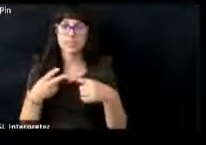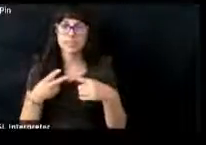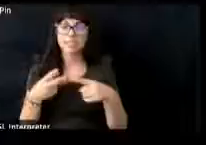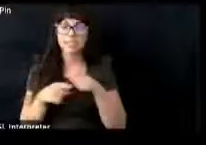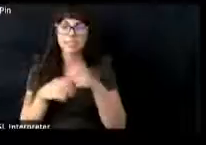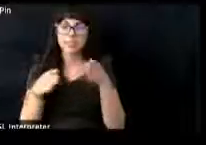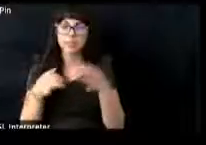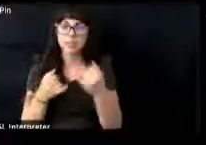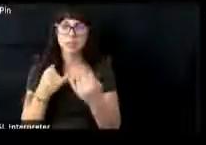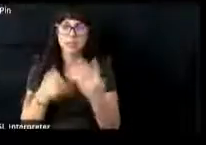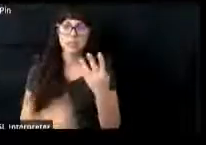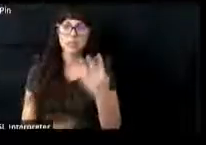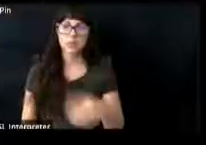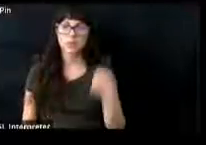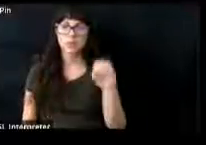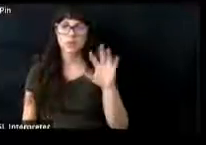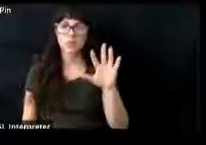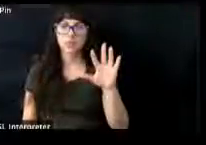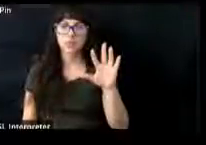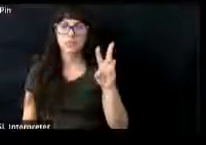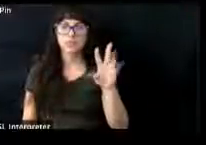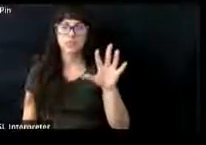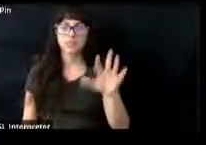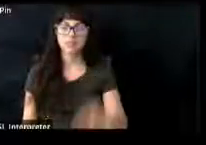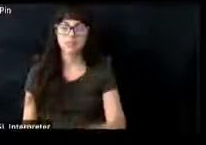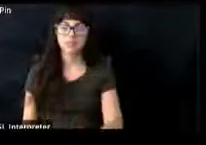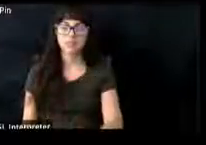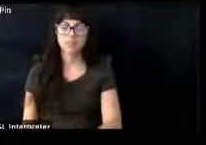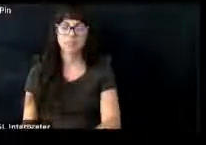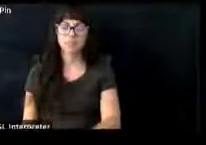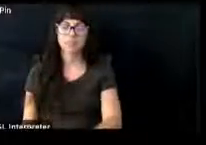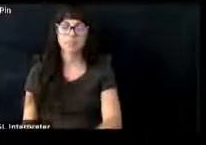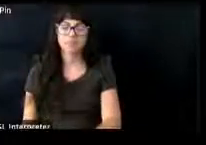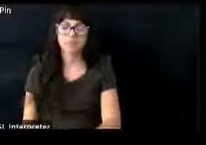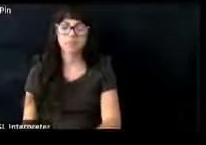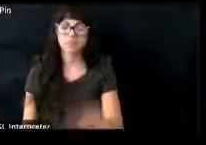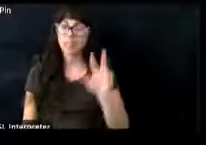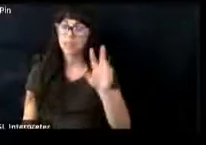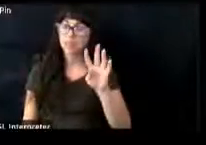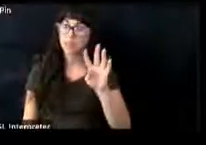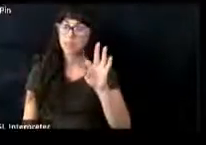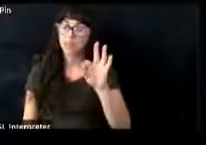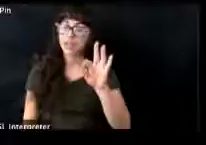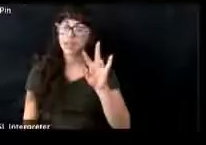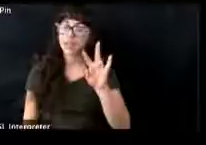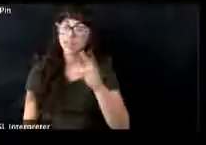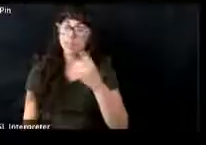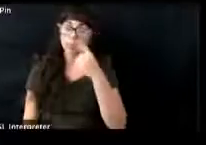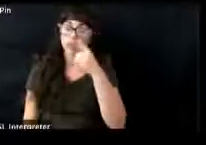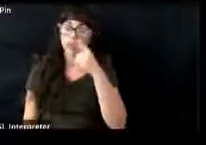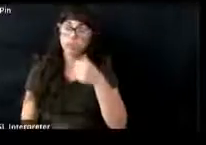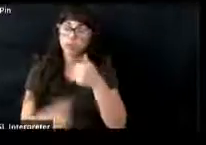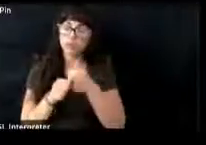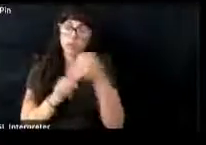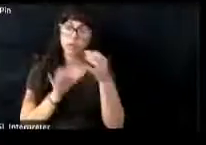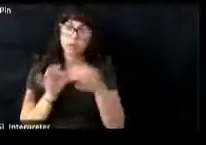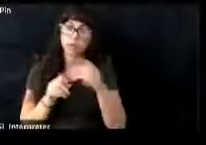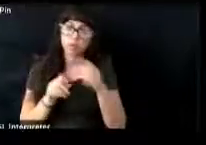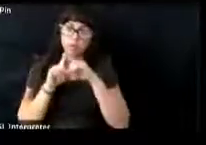last 4, 0565. Caller 3497, if you will please follow the prompts to